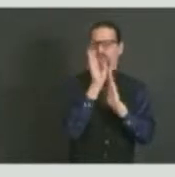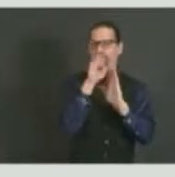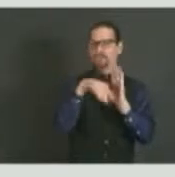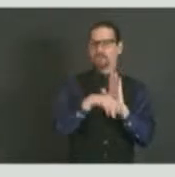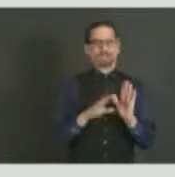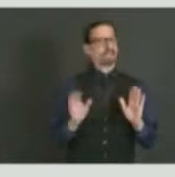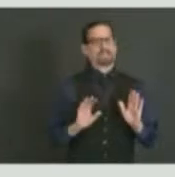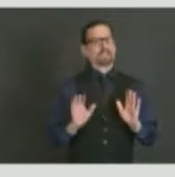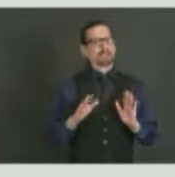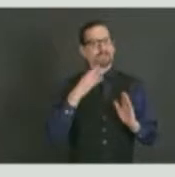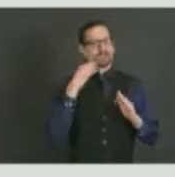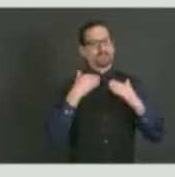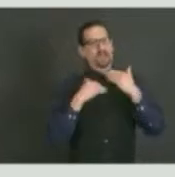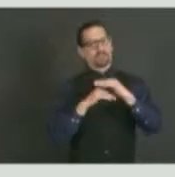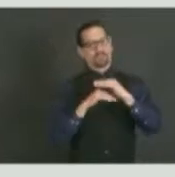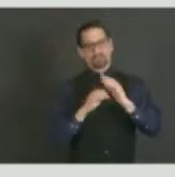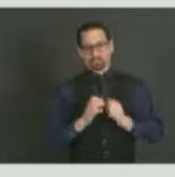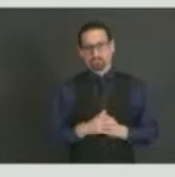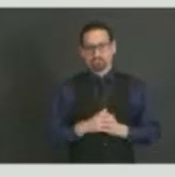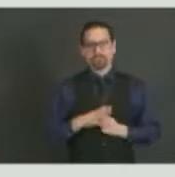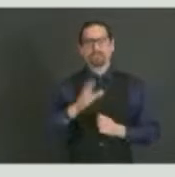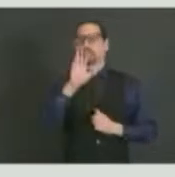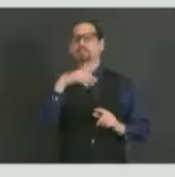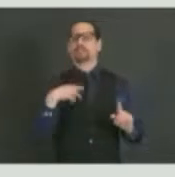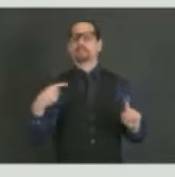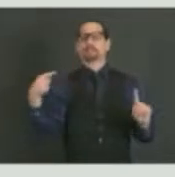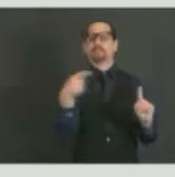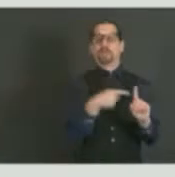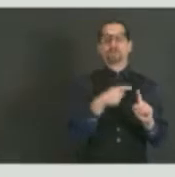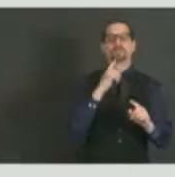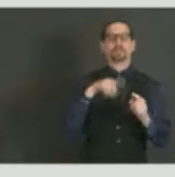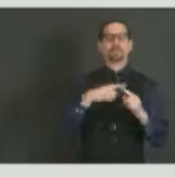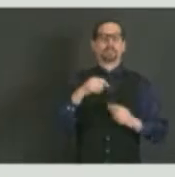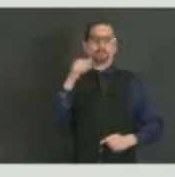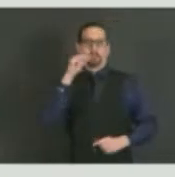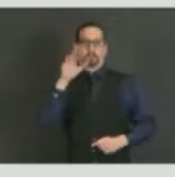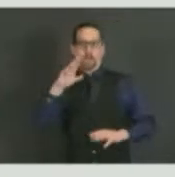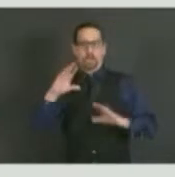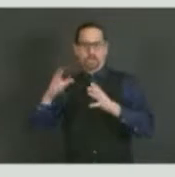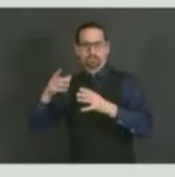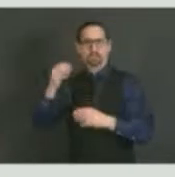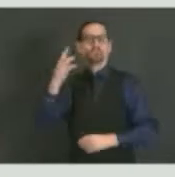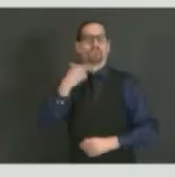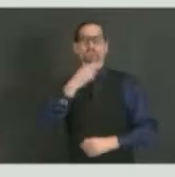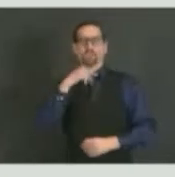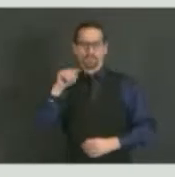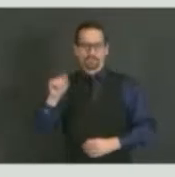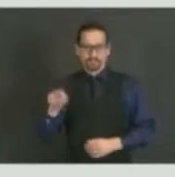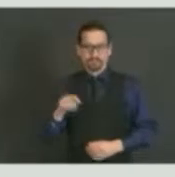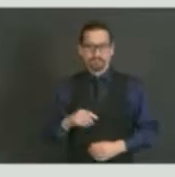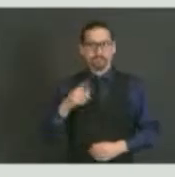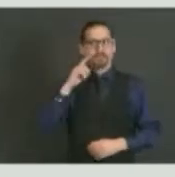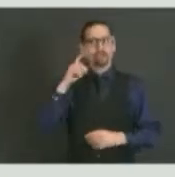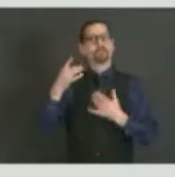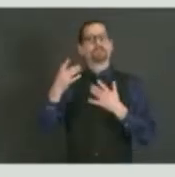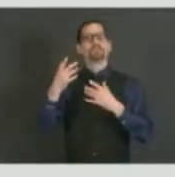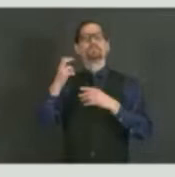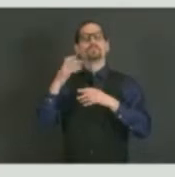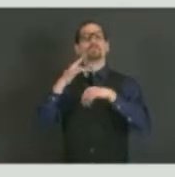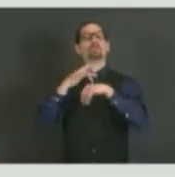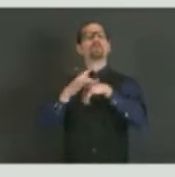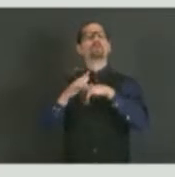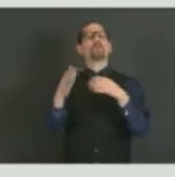for bars and bar areas to an early closure scenario. And that early closure time is